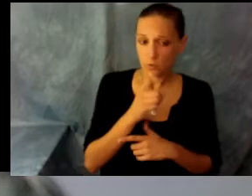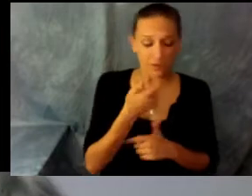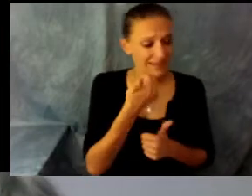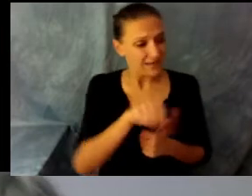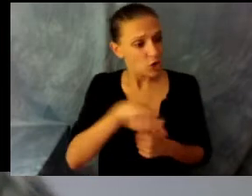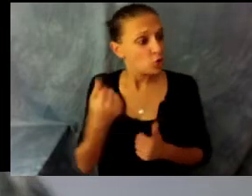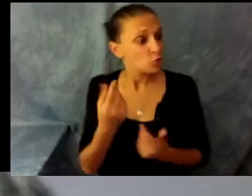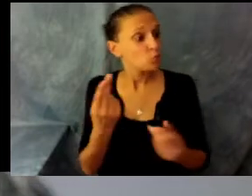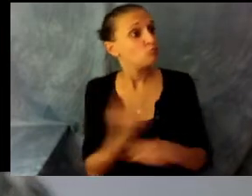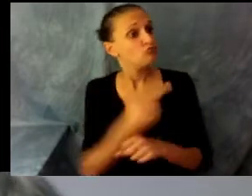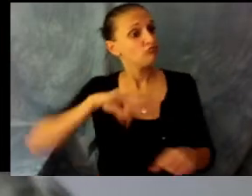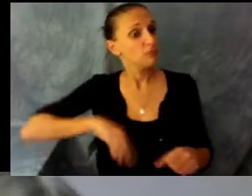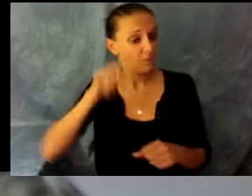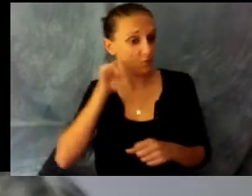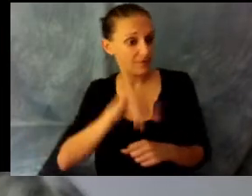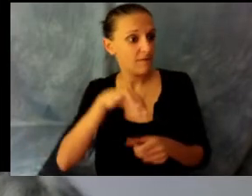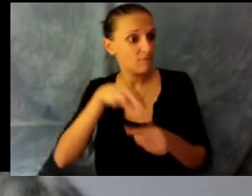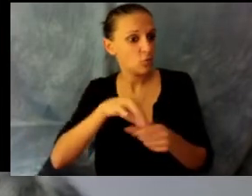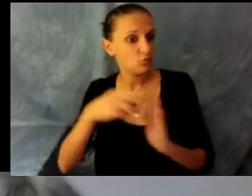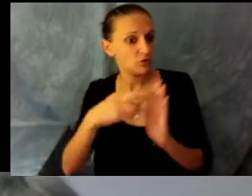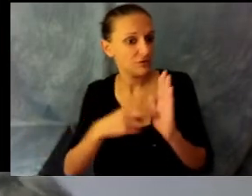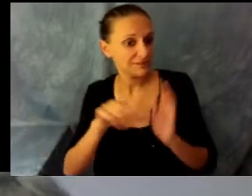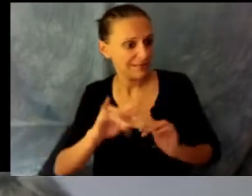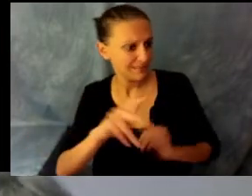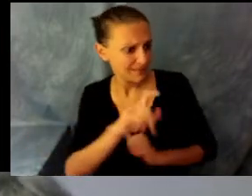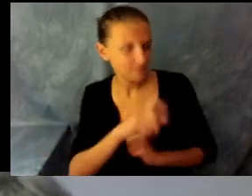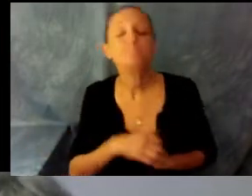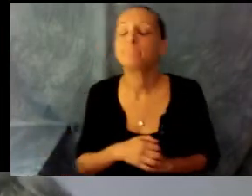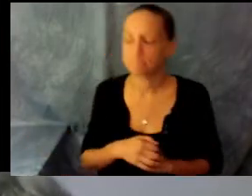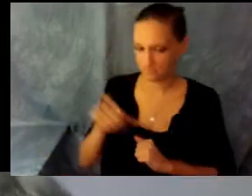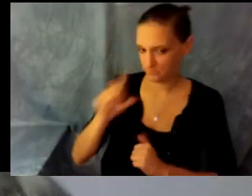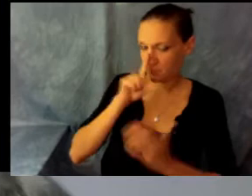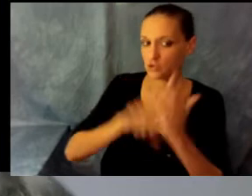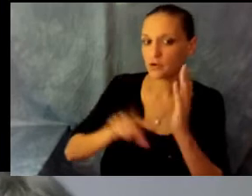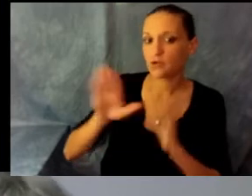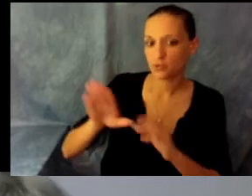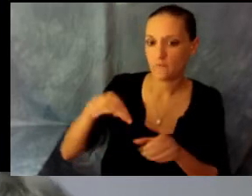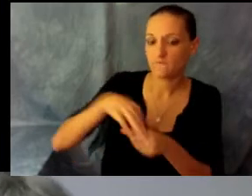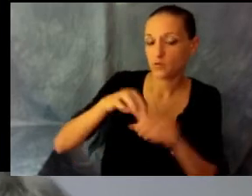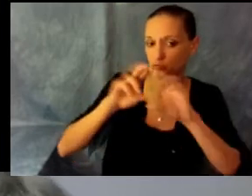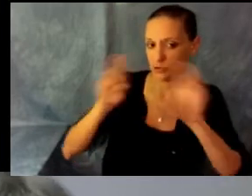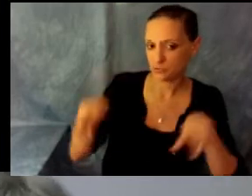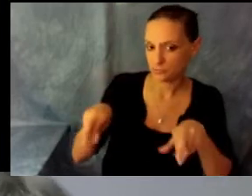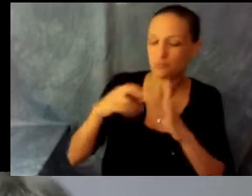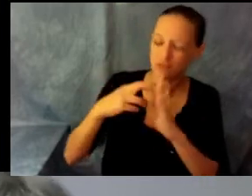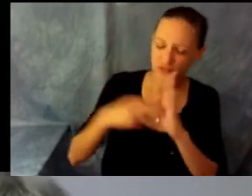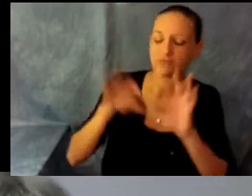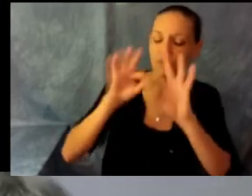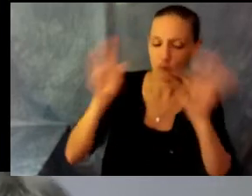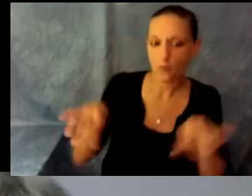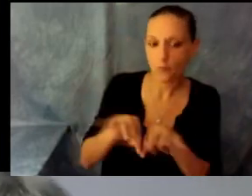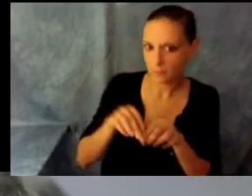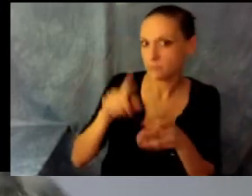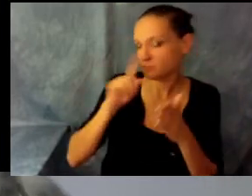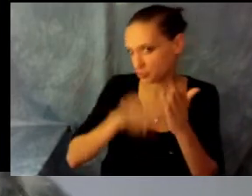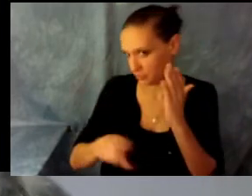voter registration link? Yes, you can check your voter registration form to see, or check your voter registration. So